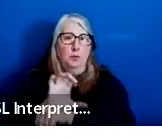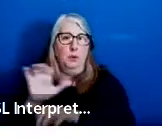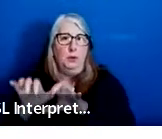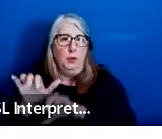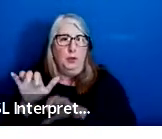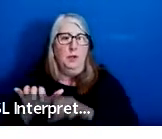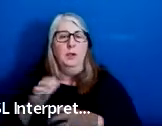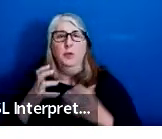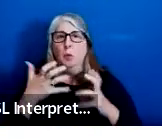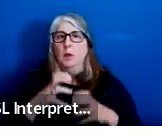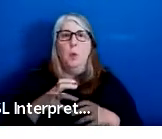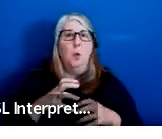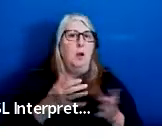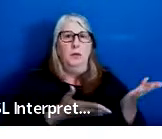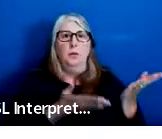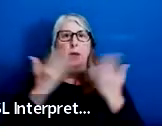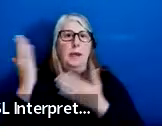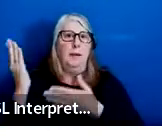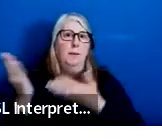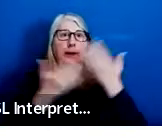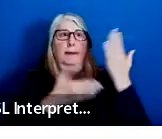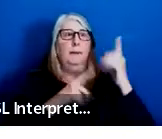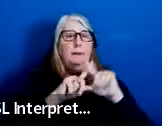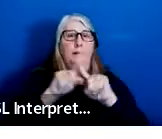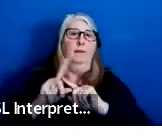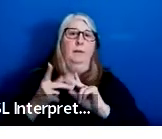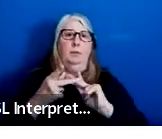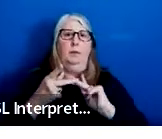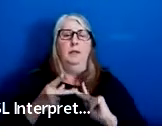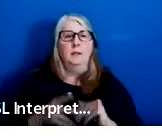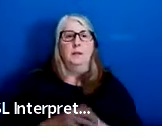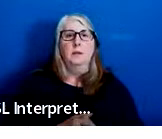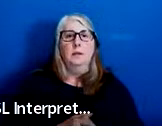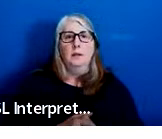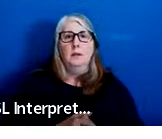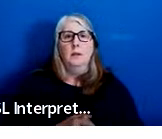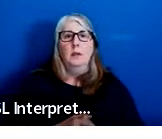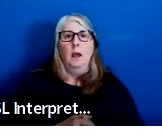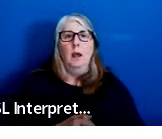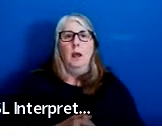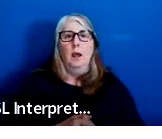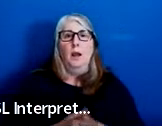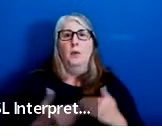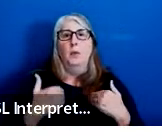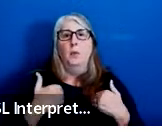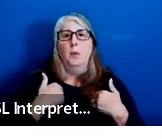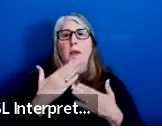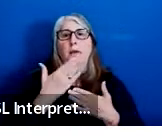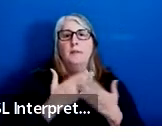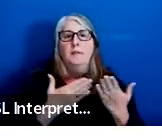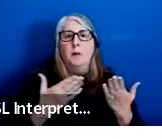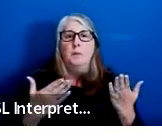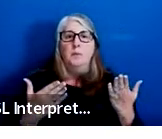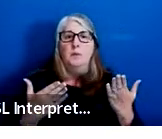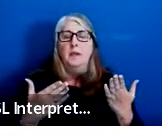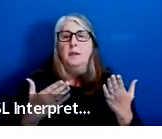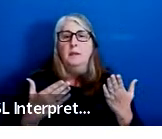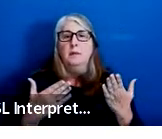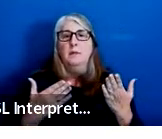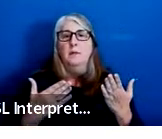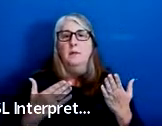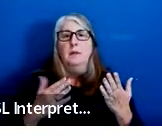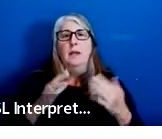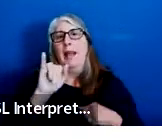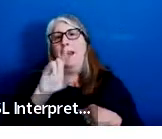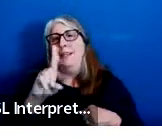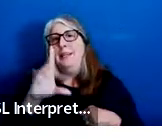moving around the county. We actually have some things that we have not activated, but they have like an RFID code. There's a lot